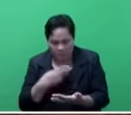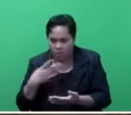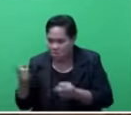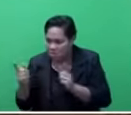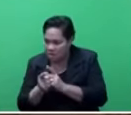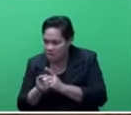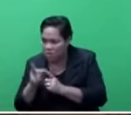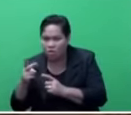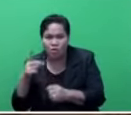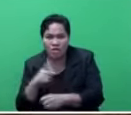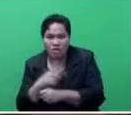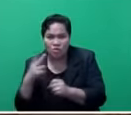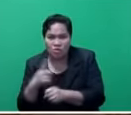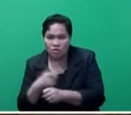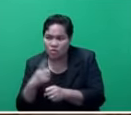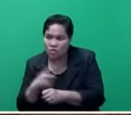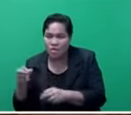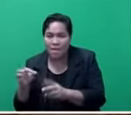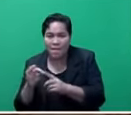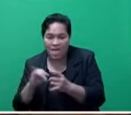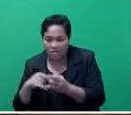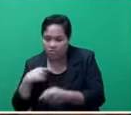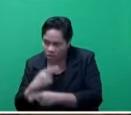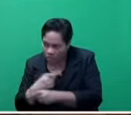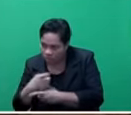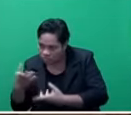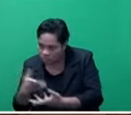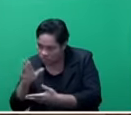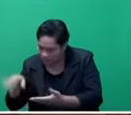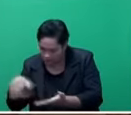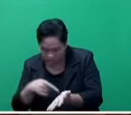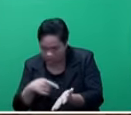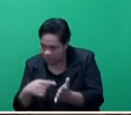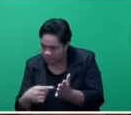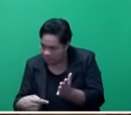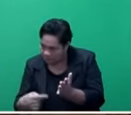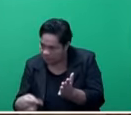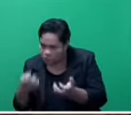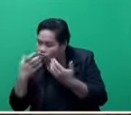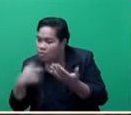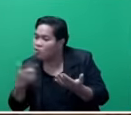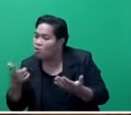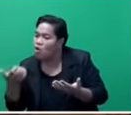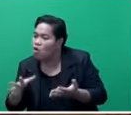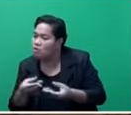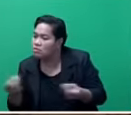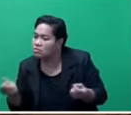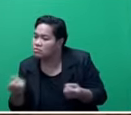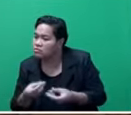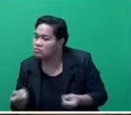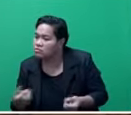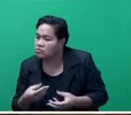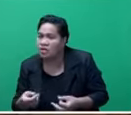once a fortnight, these are some of the things that I talk to them about. You made this undertaking, show me that you've continued to carry that